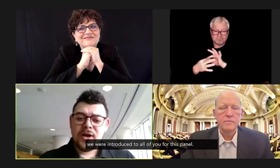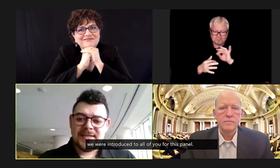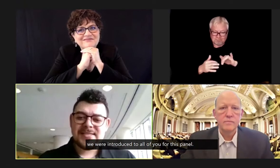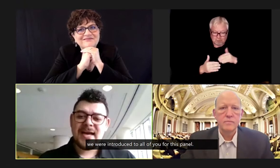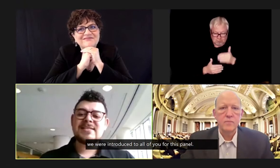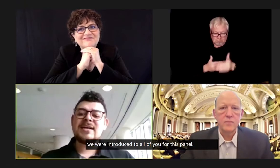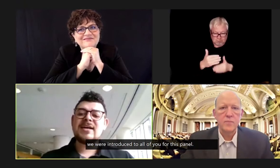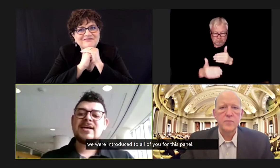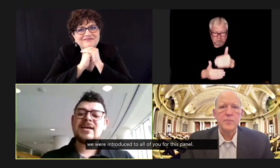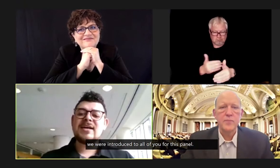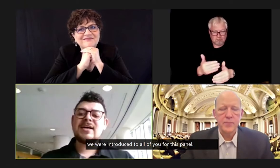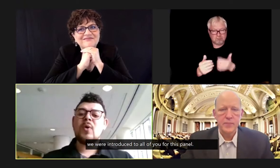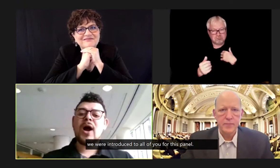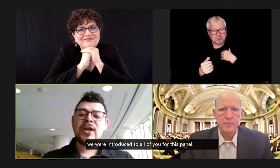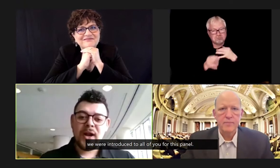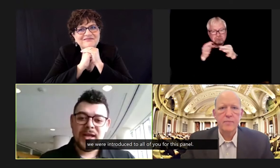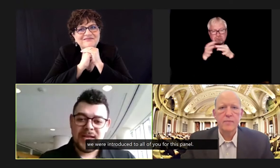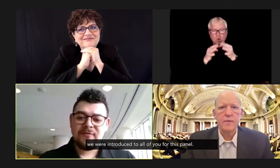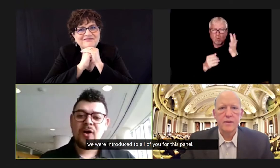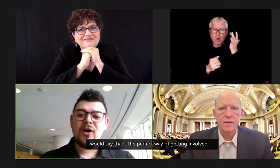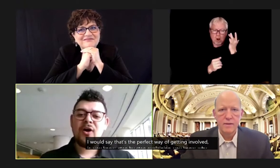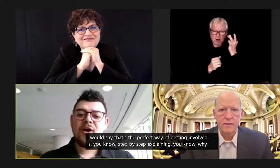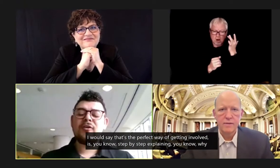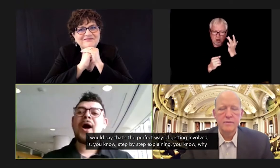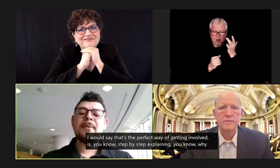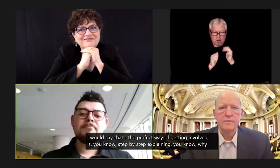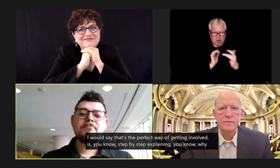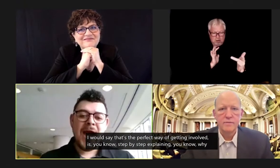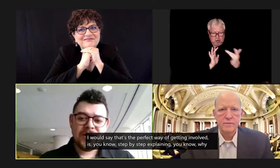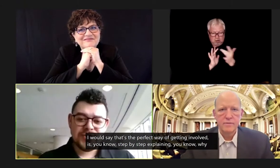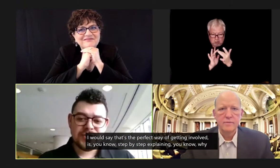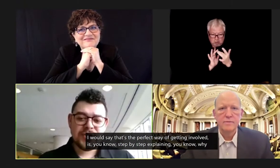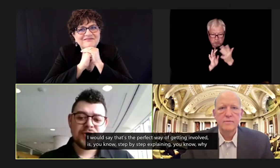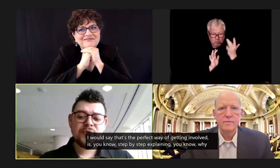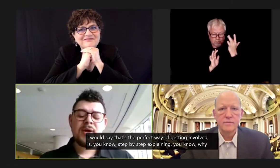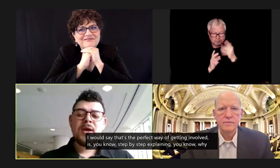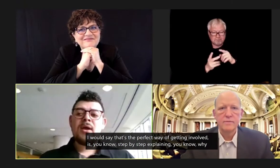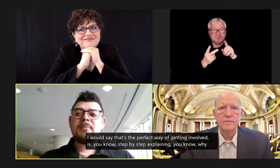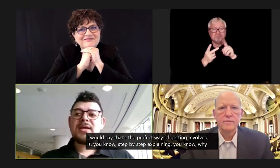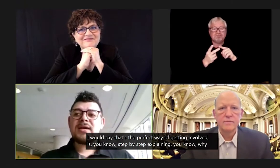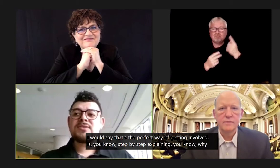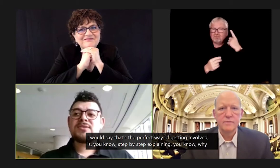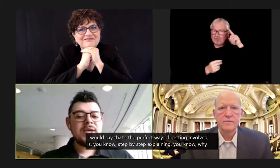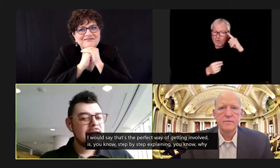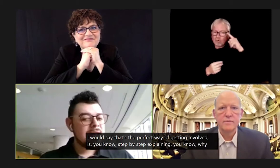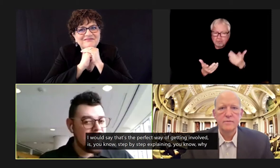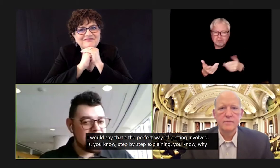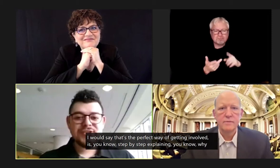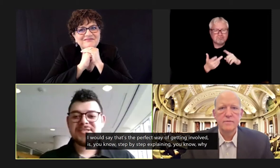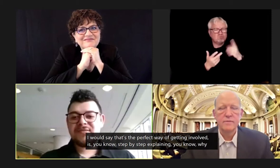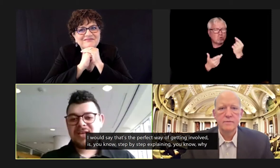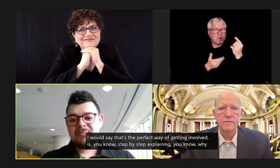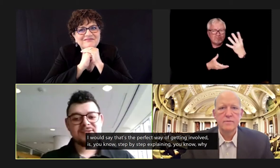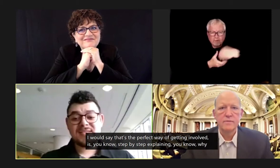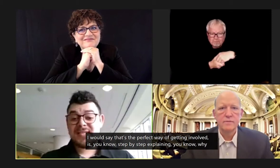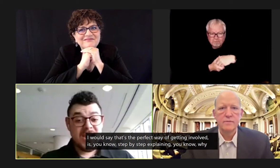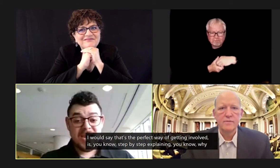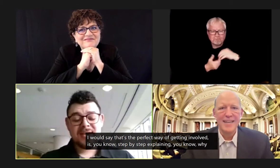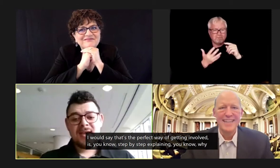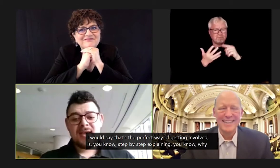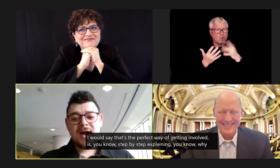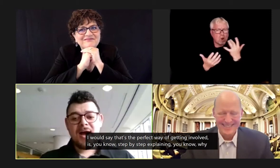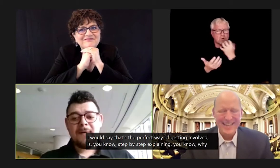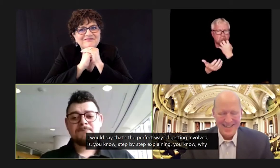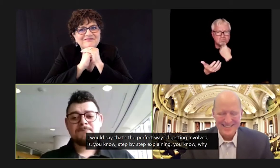why you're contacting us, why you want to get involved, why it matters to you, because we get hundreds of emails a